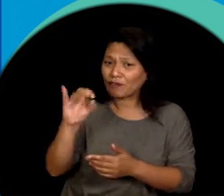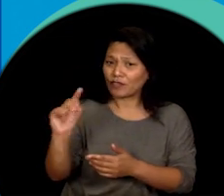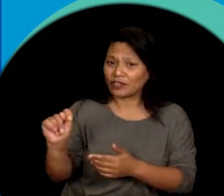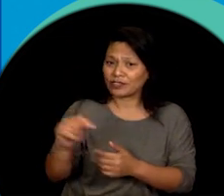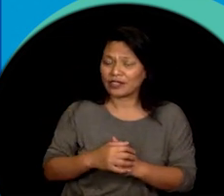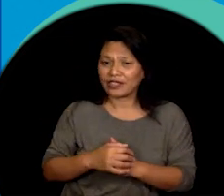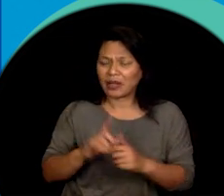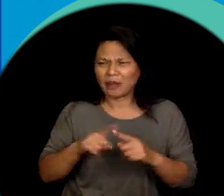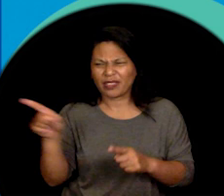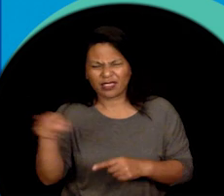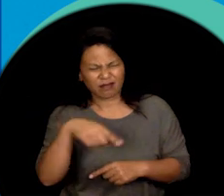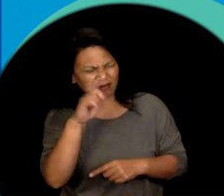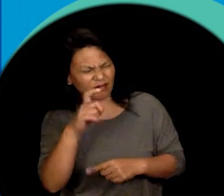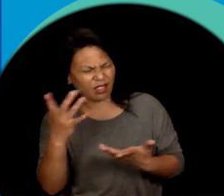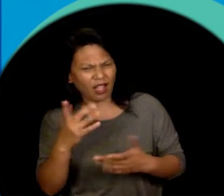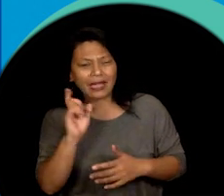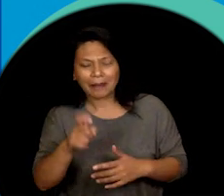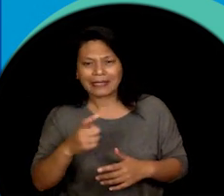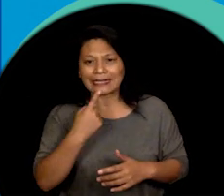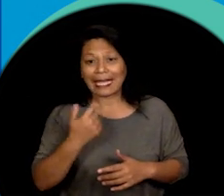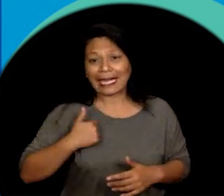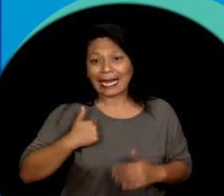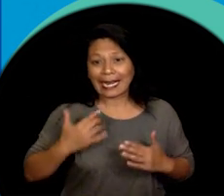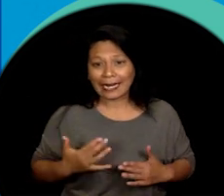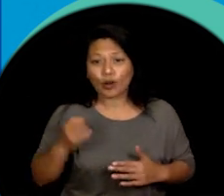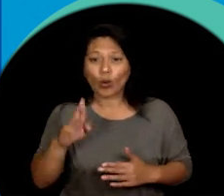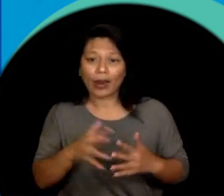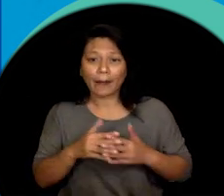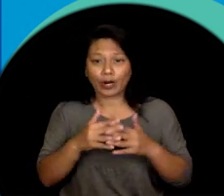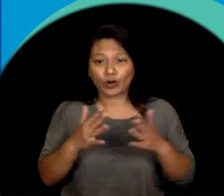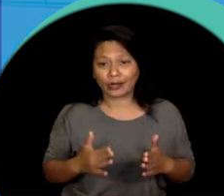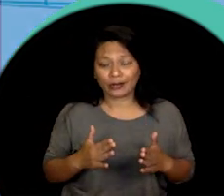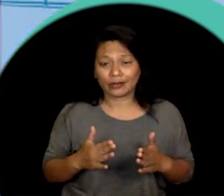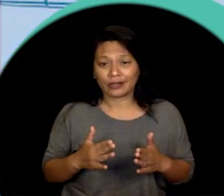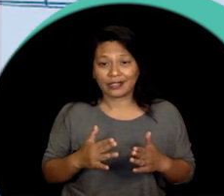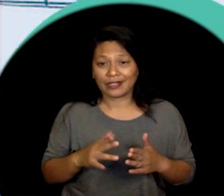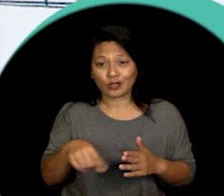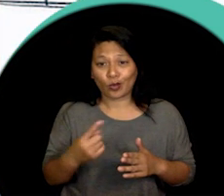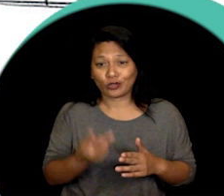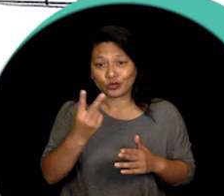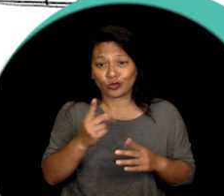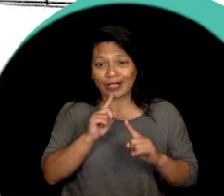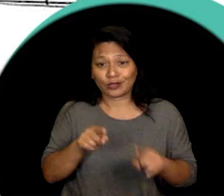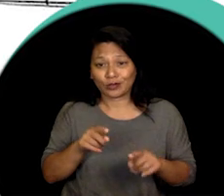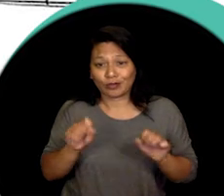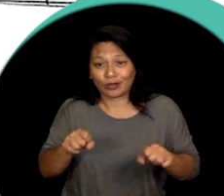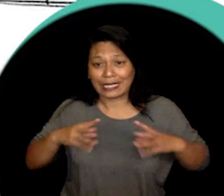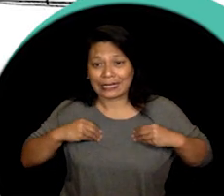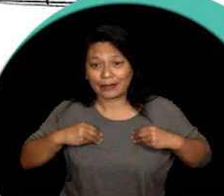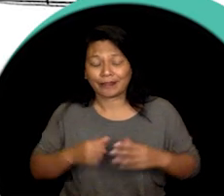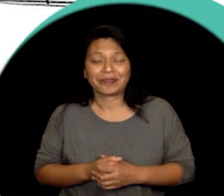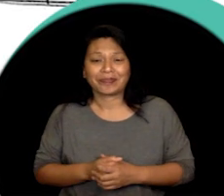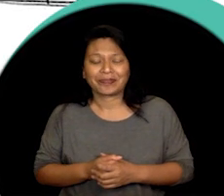And of course, that didn't go anywhere because you had to be Canadian or you had to be American. That was it. And I began